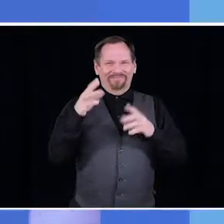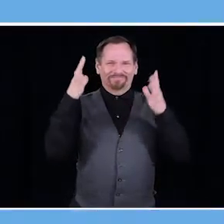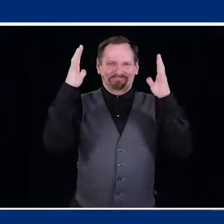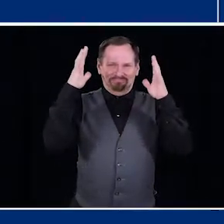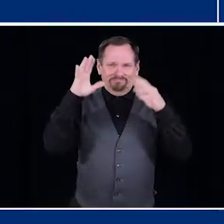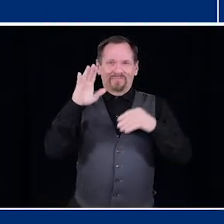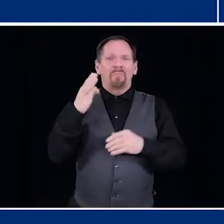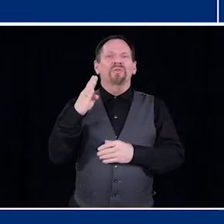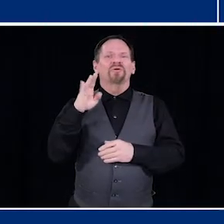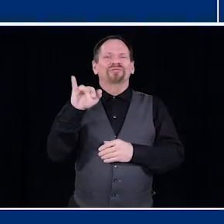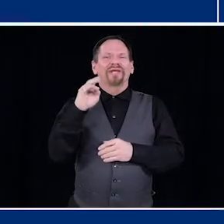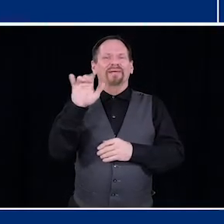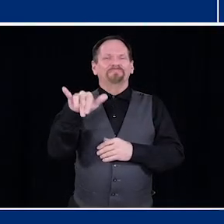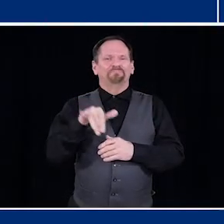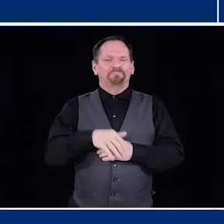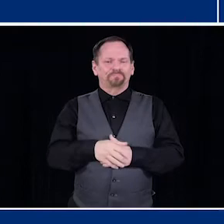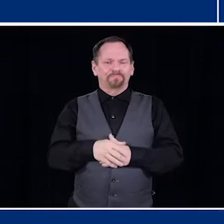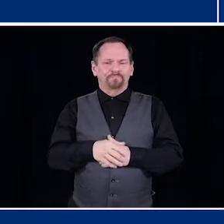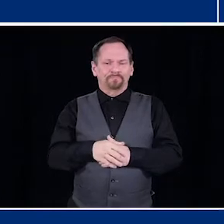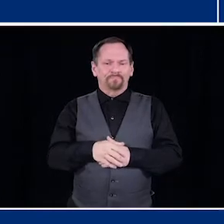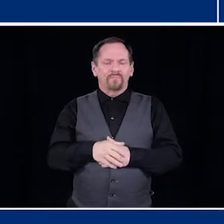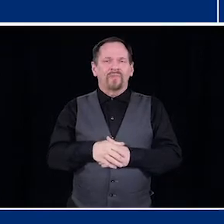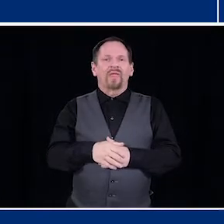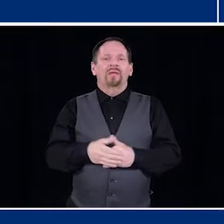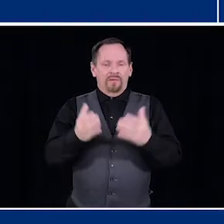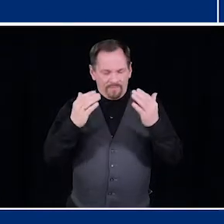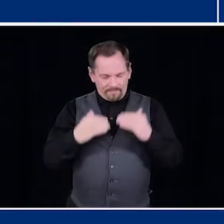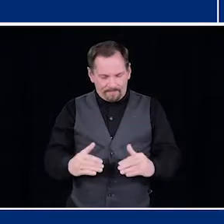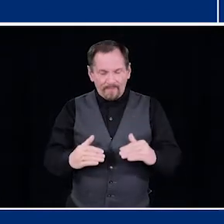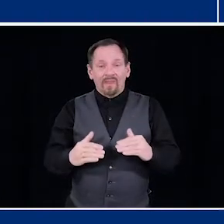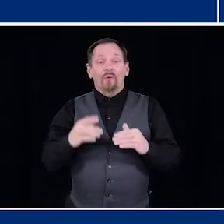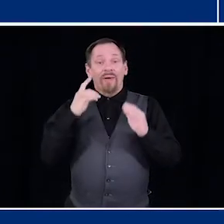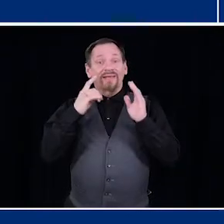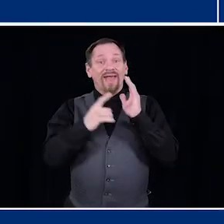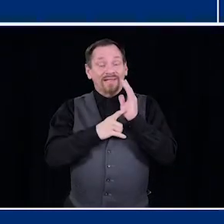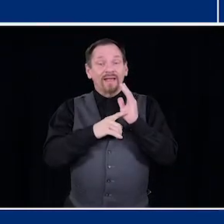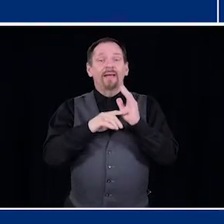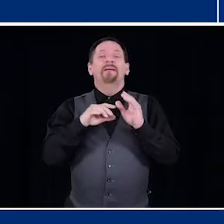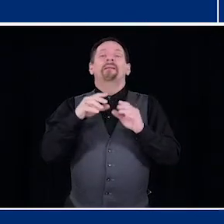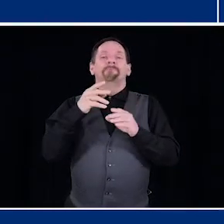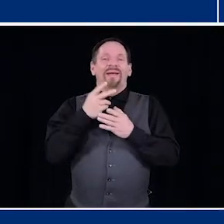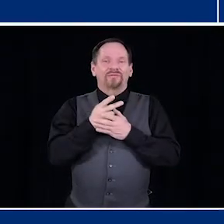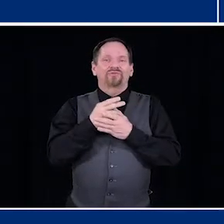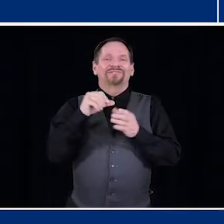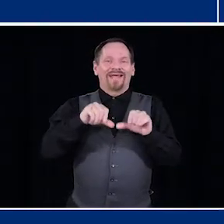Jays. Now we will proceed with the recognizing of the Master of Science in